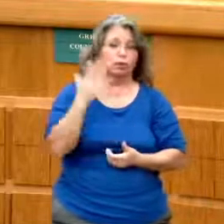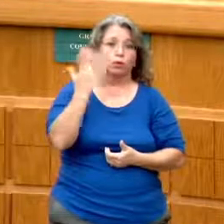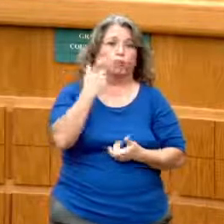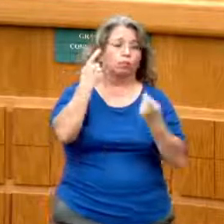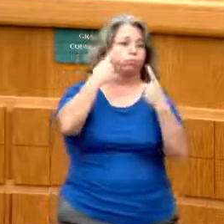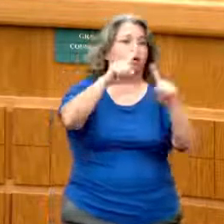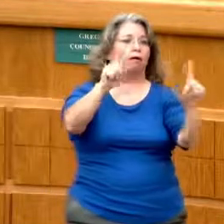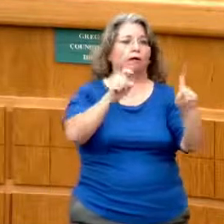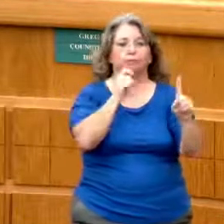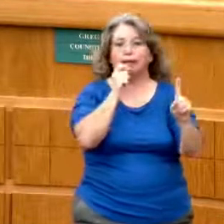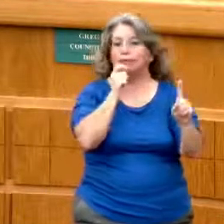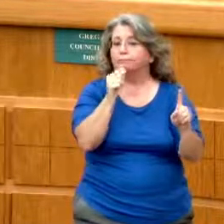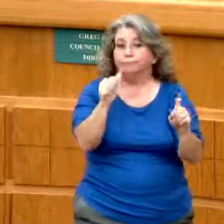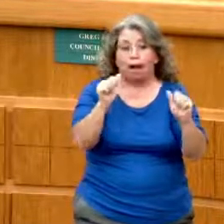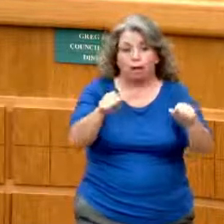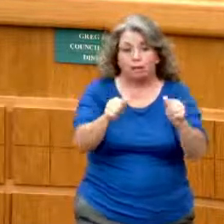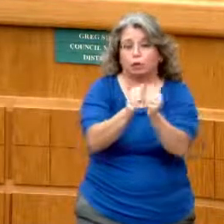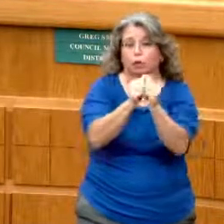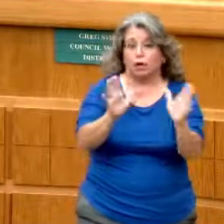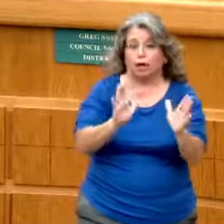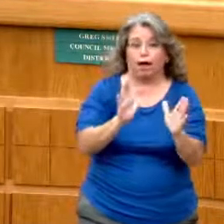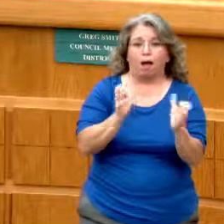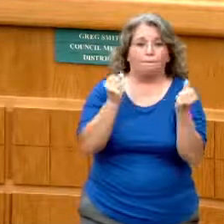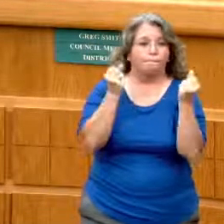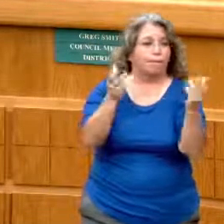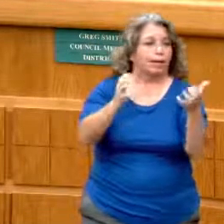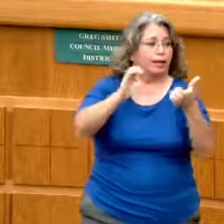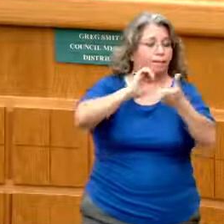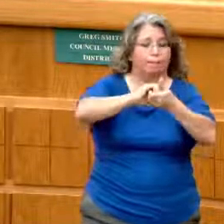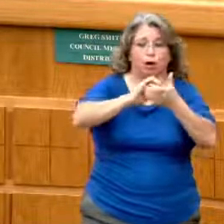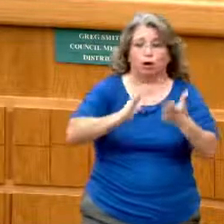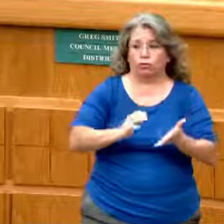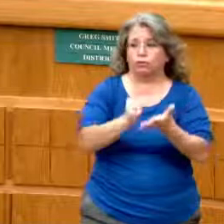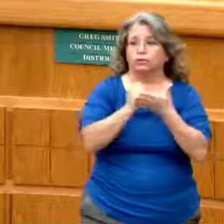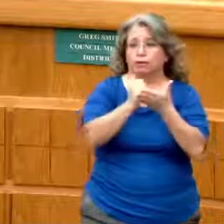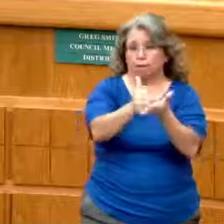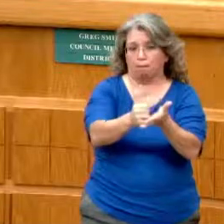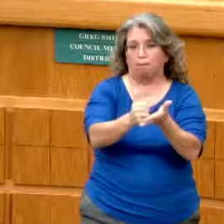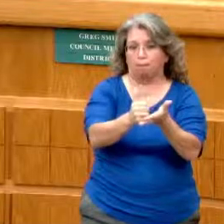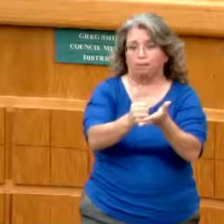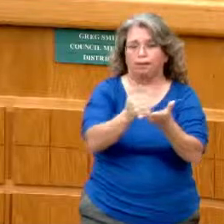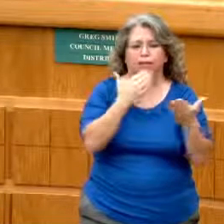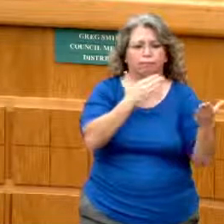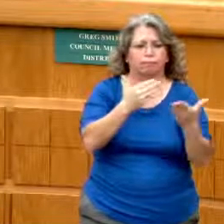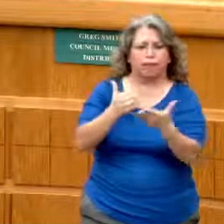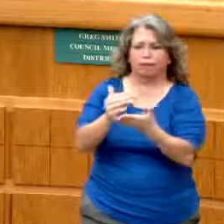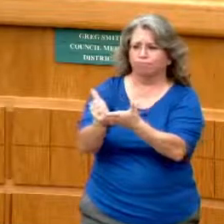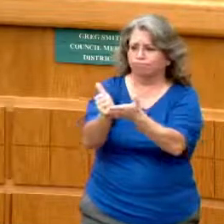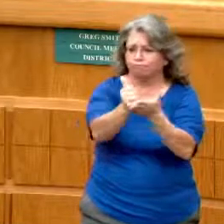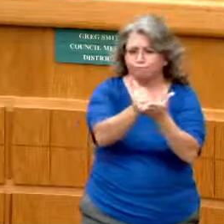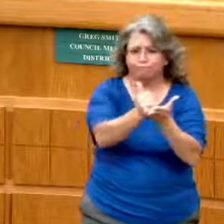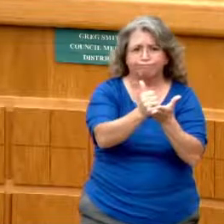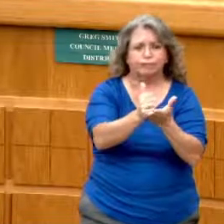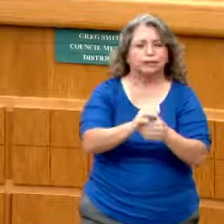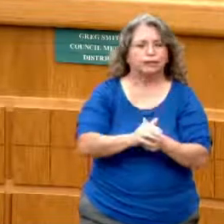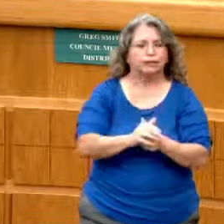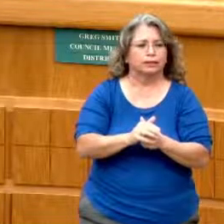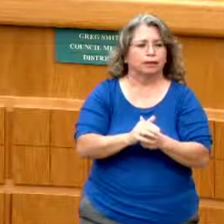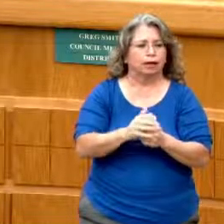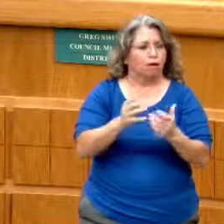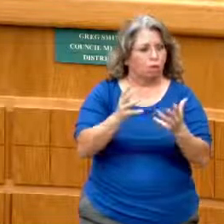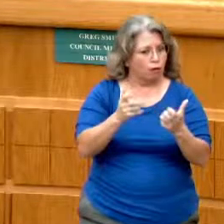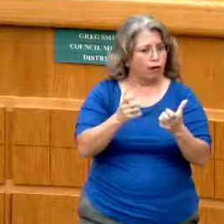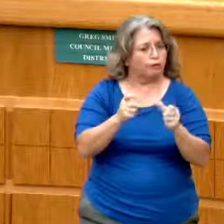volunteers who have helped to make this a success. We thank you for your help, and we hope that we can continue to count on your support